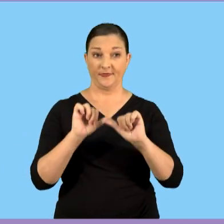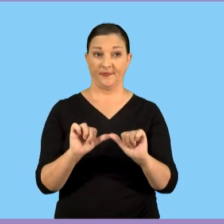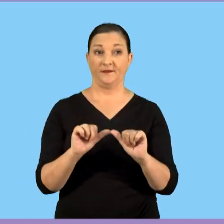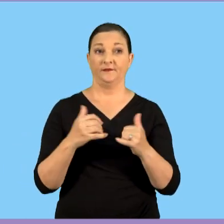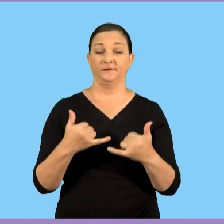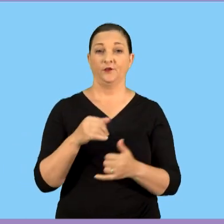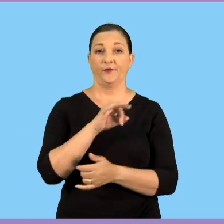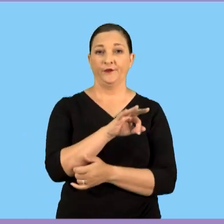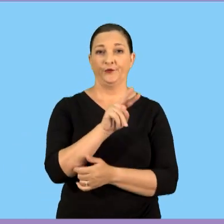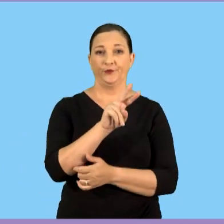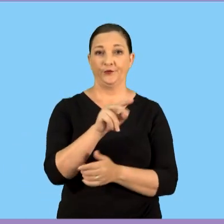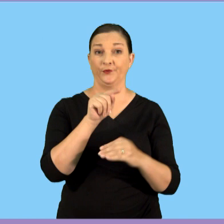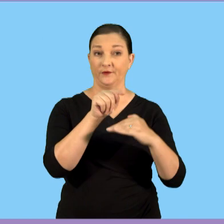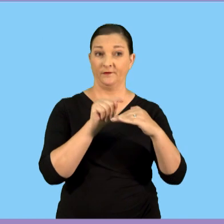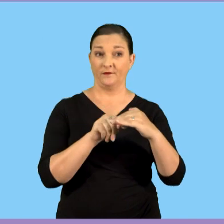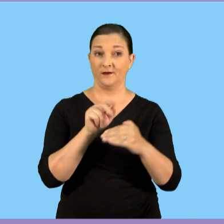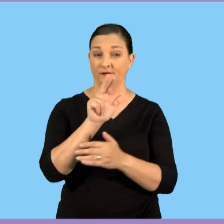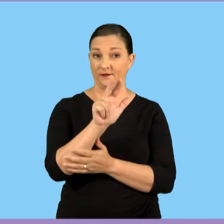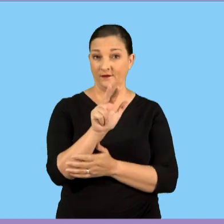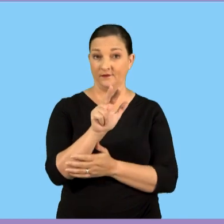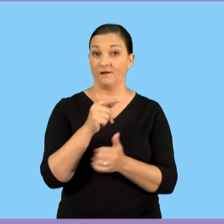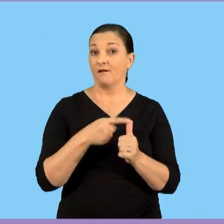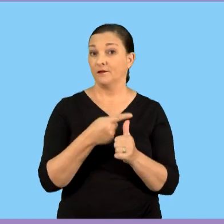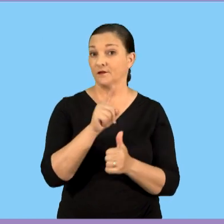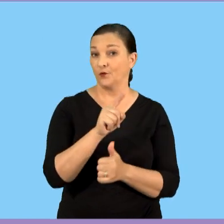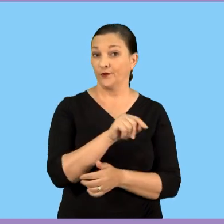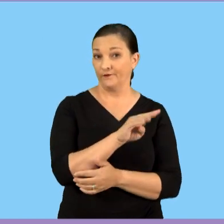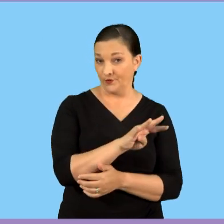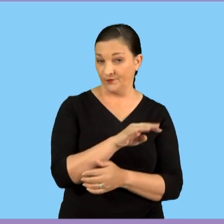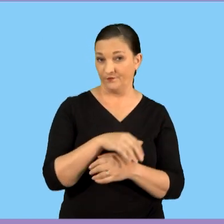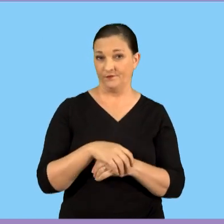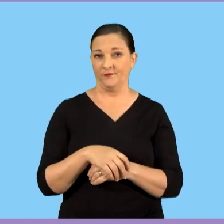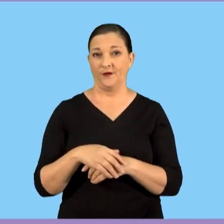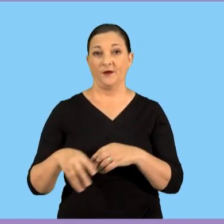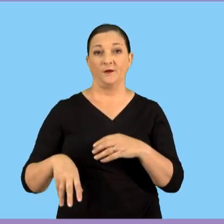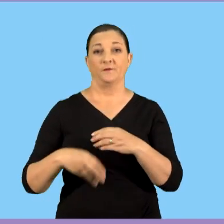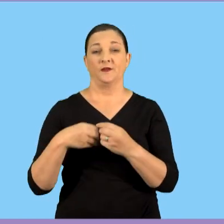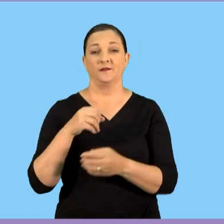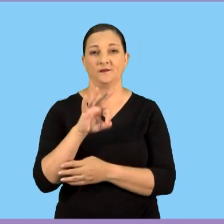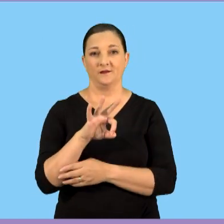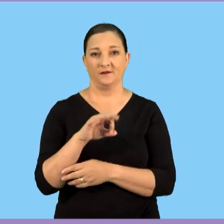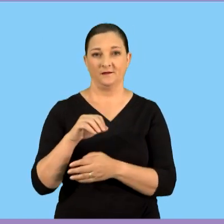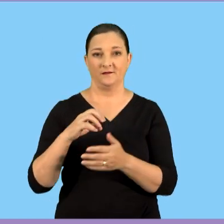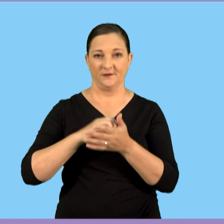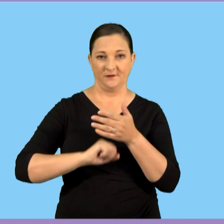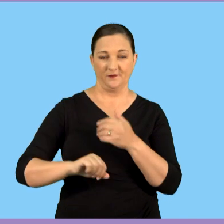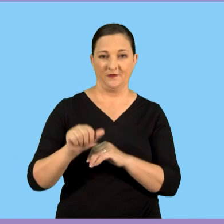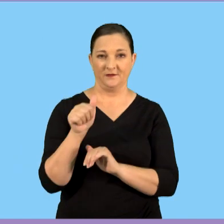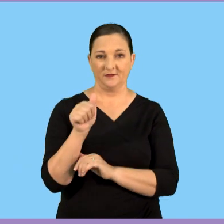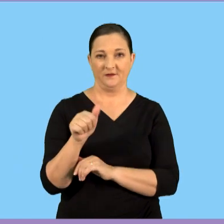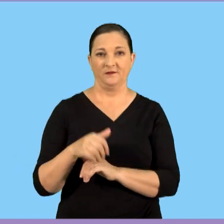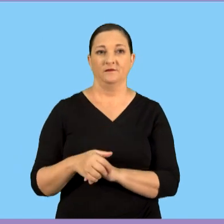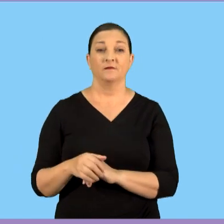6. Then 32 divided by 8 is 4. And we are going to add the